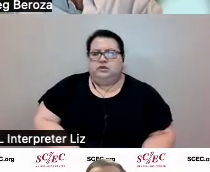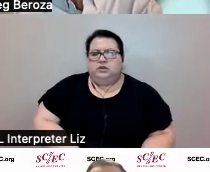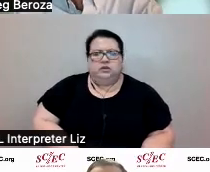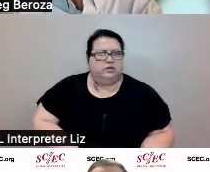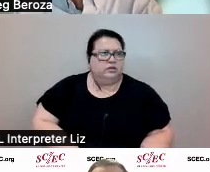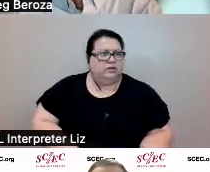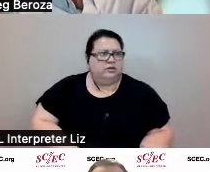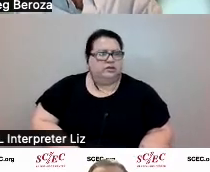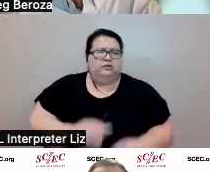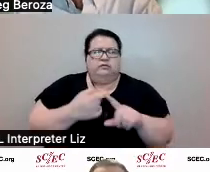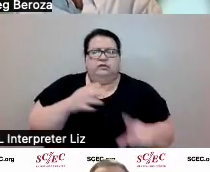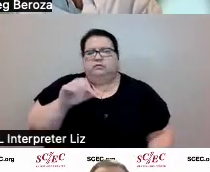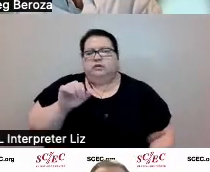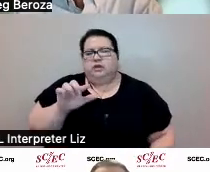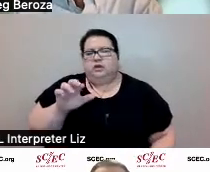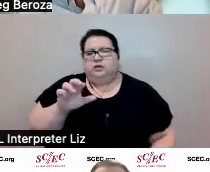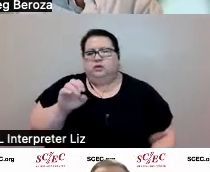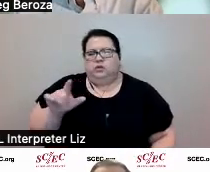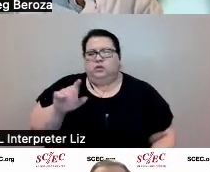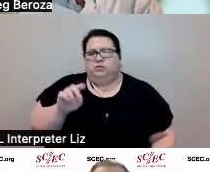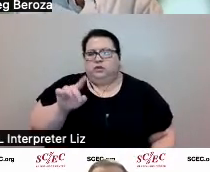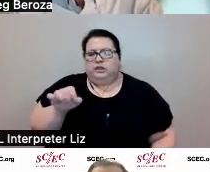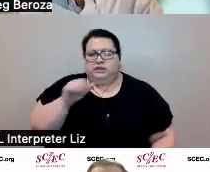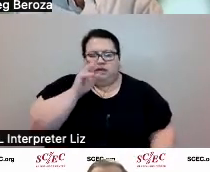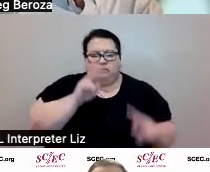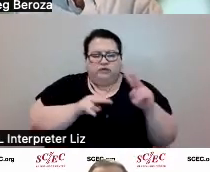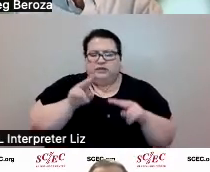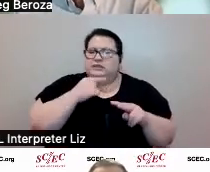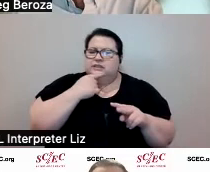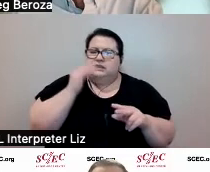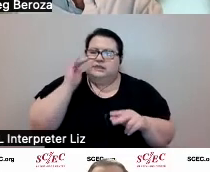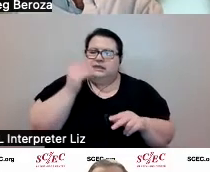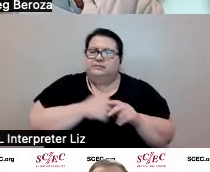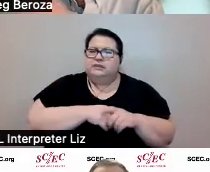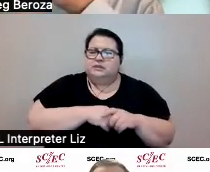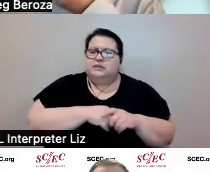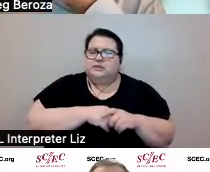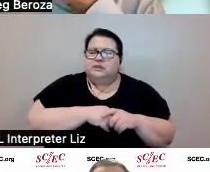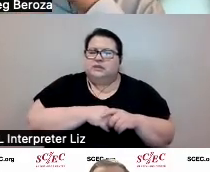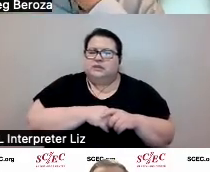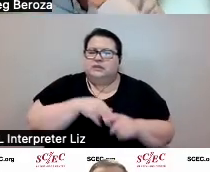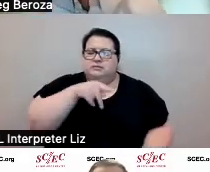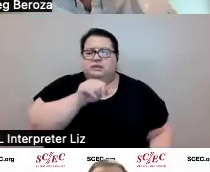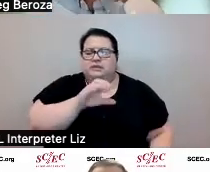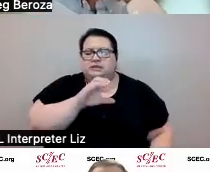from Carol Burtis from observation, I think on one of your slides, Greg, it says, it seems like the Pacific plate is